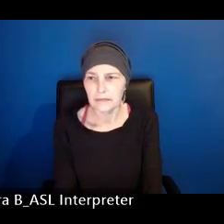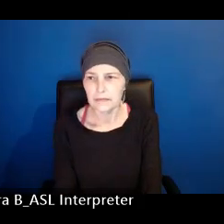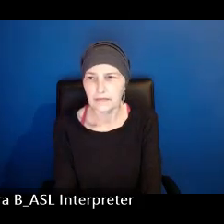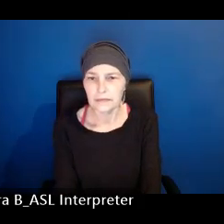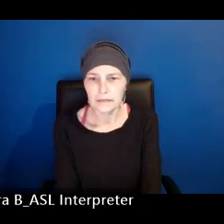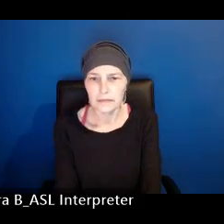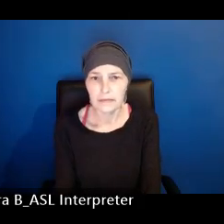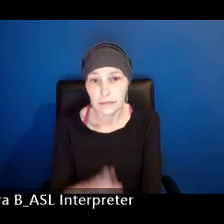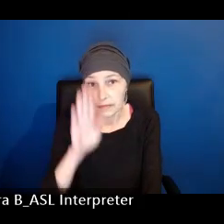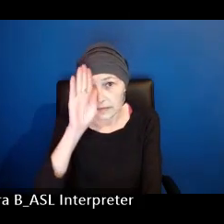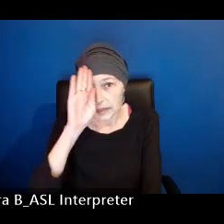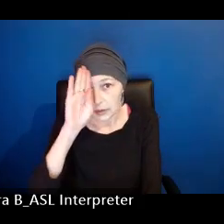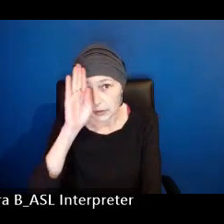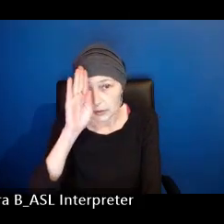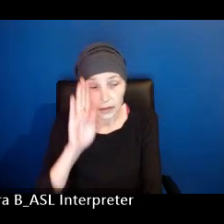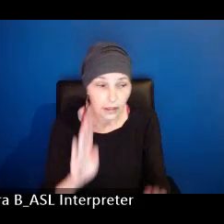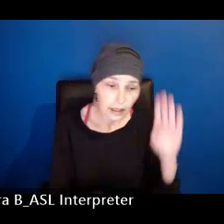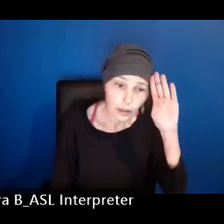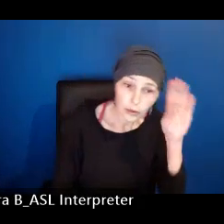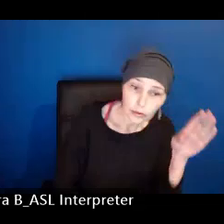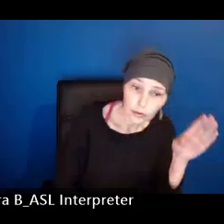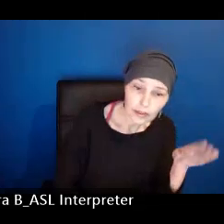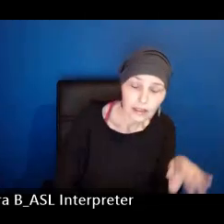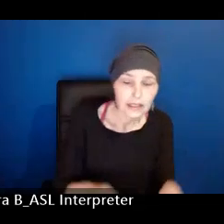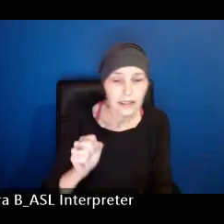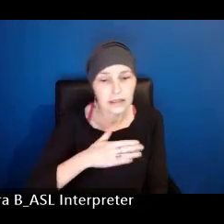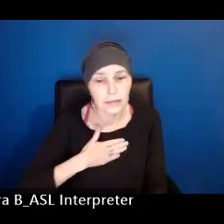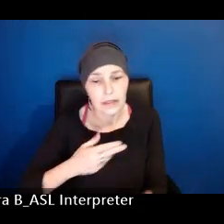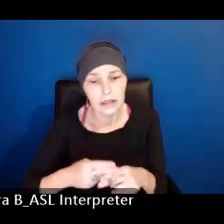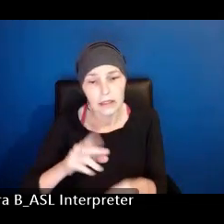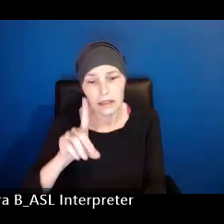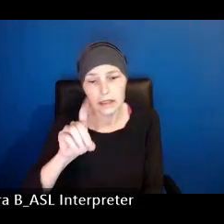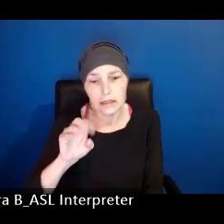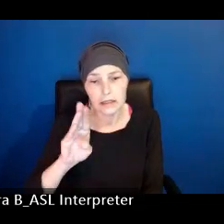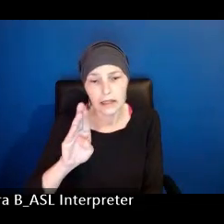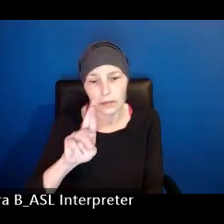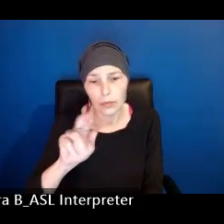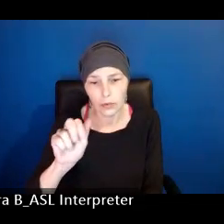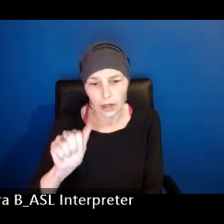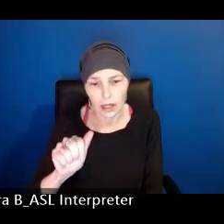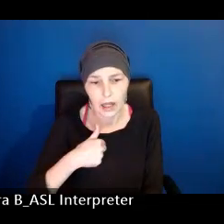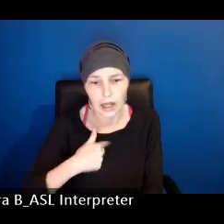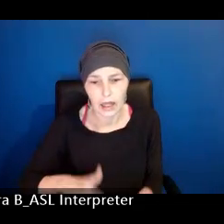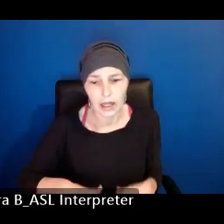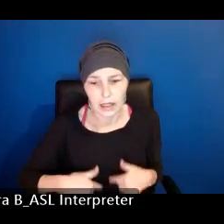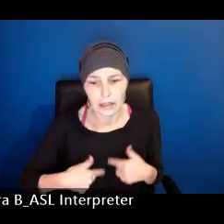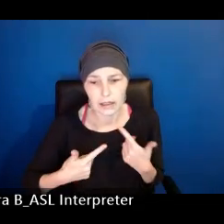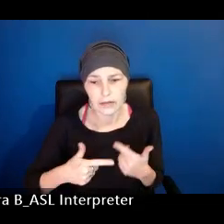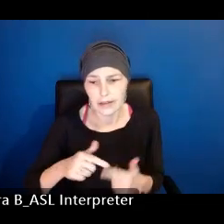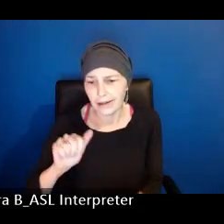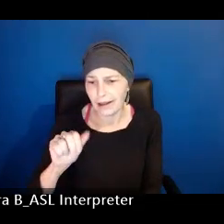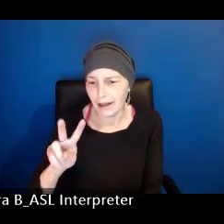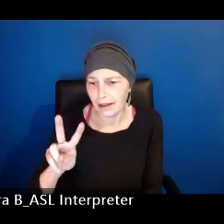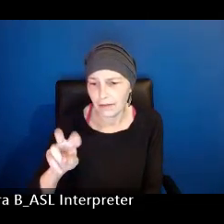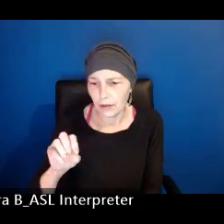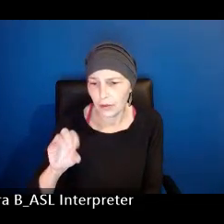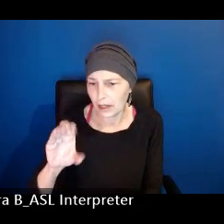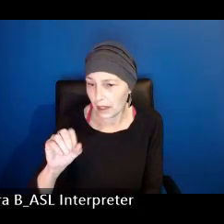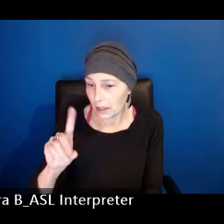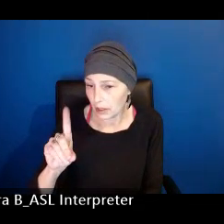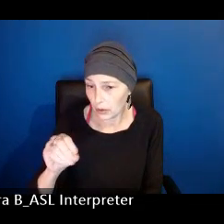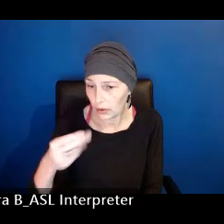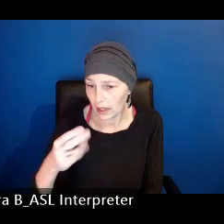Hello. Hello? Yes, my name is Deborah Cosleon. I live in Avocado Heights. I